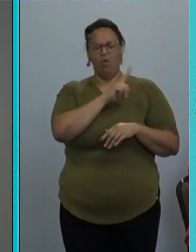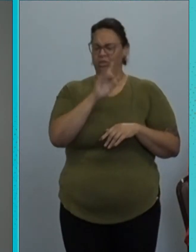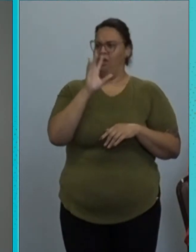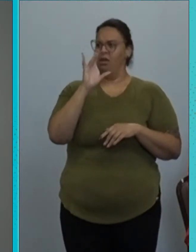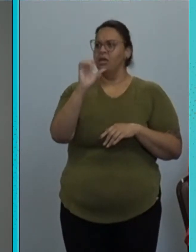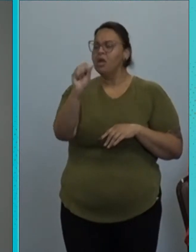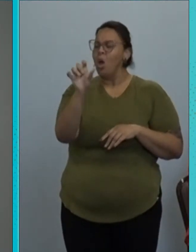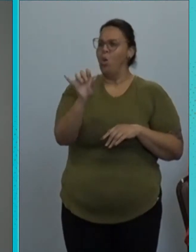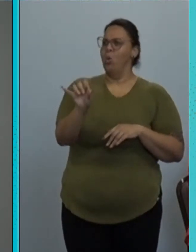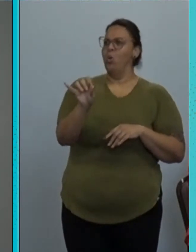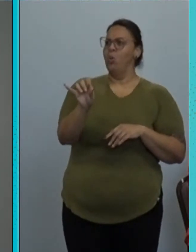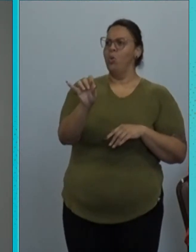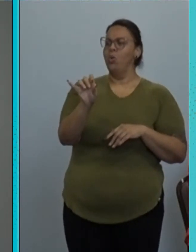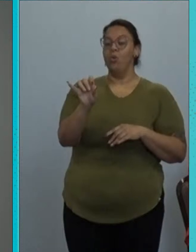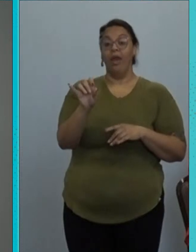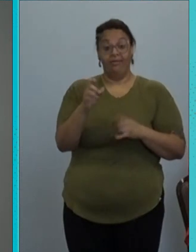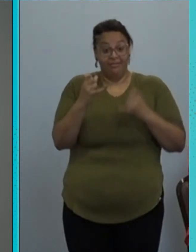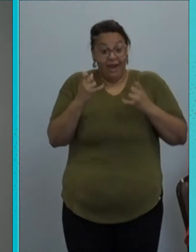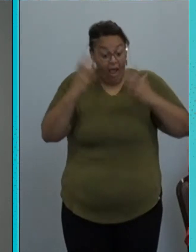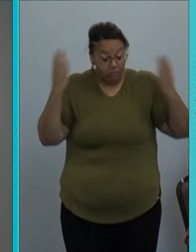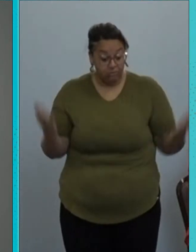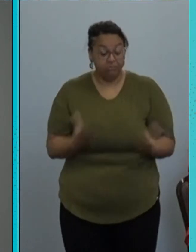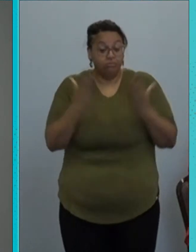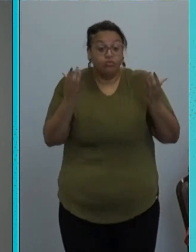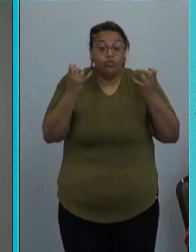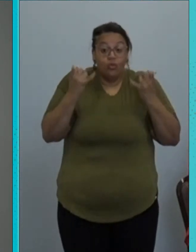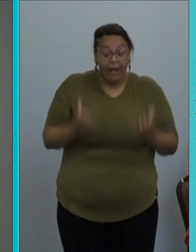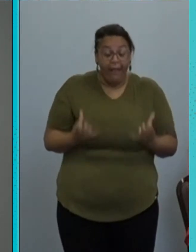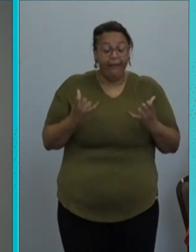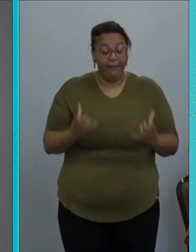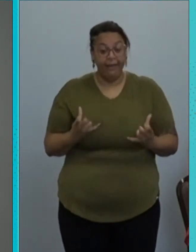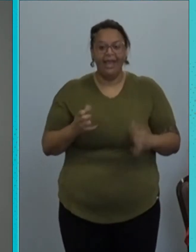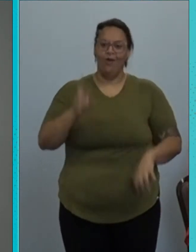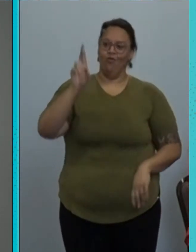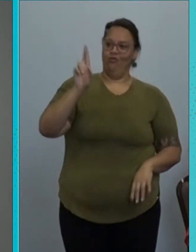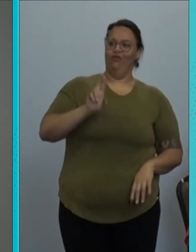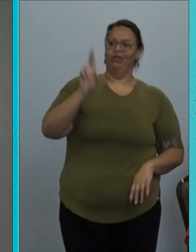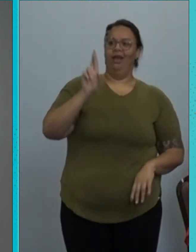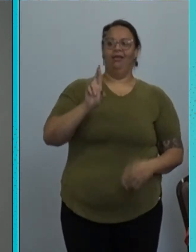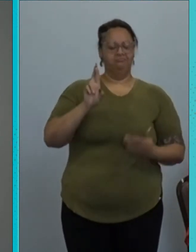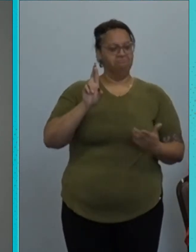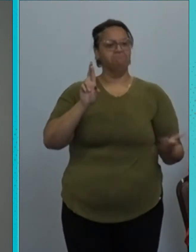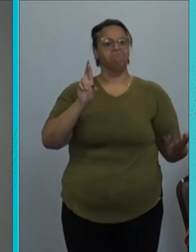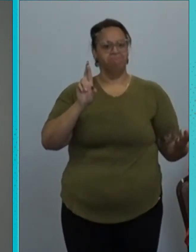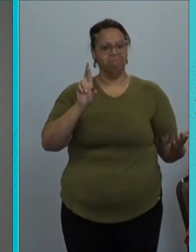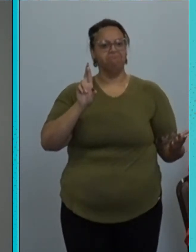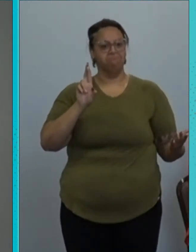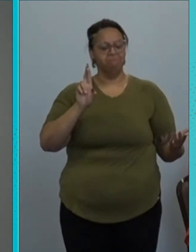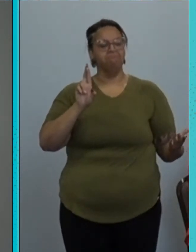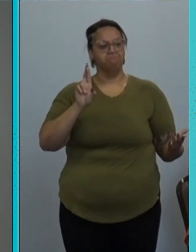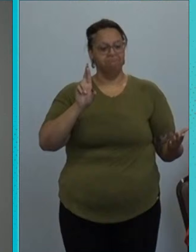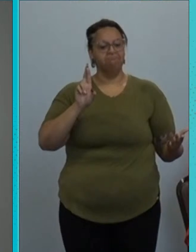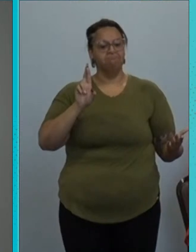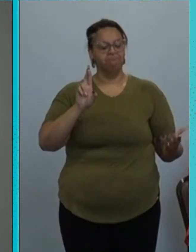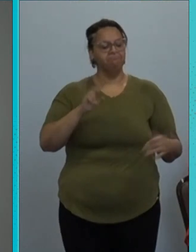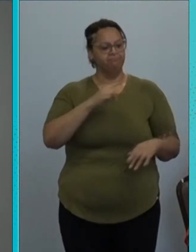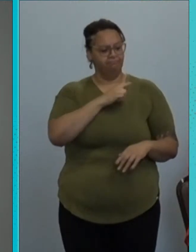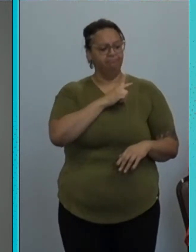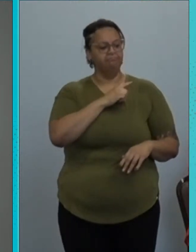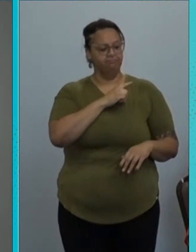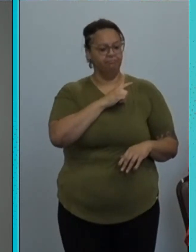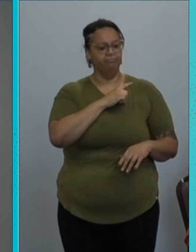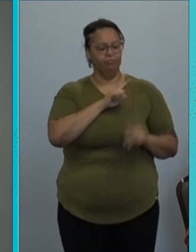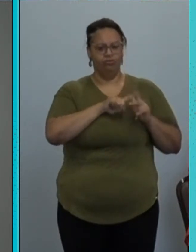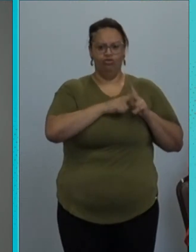intrigued. And here we are today in Riverside. He's gone from the streets